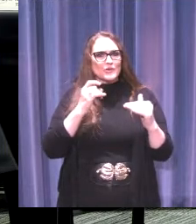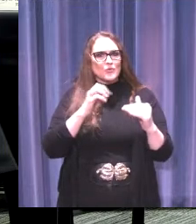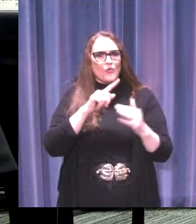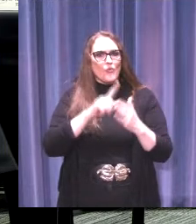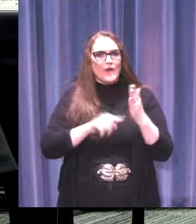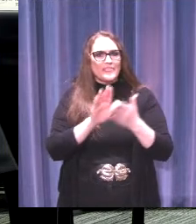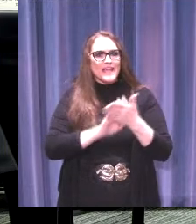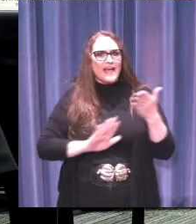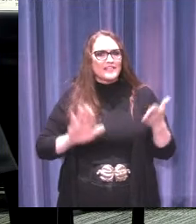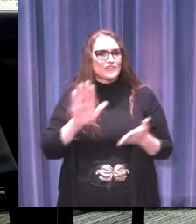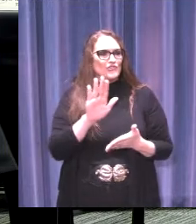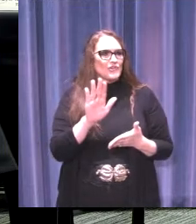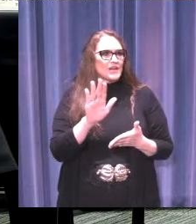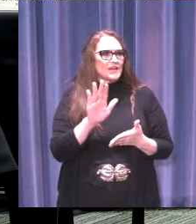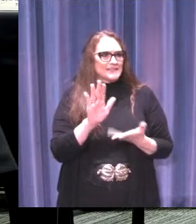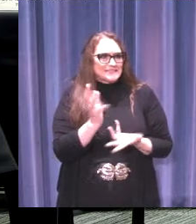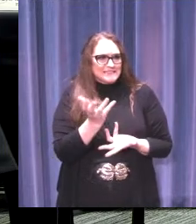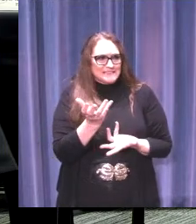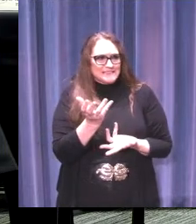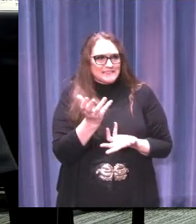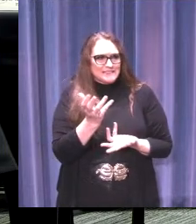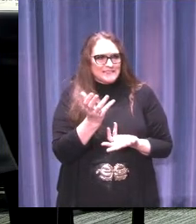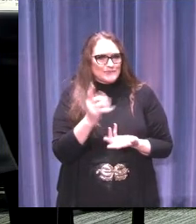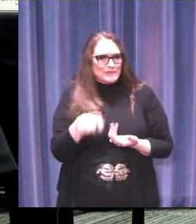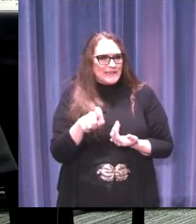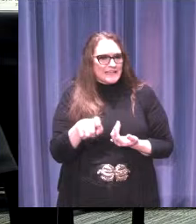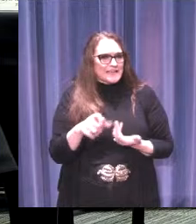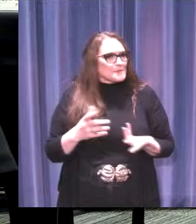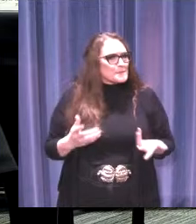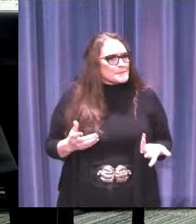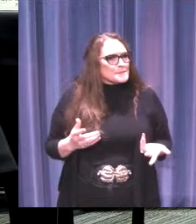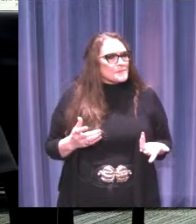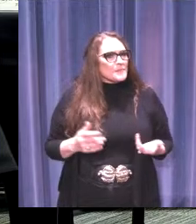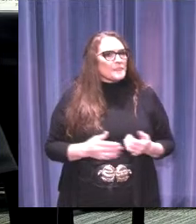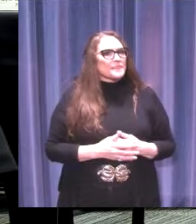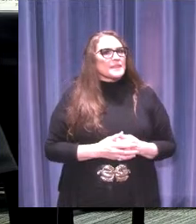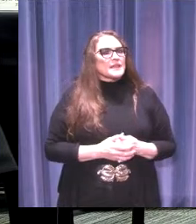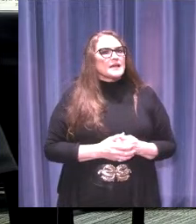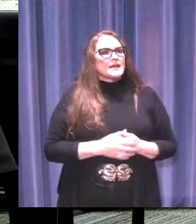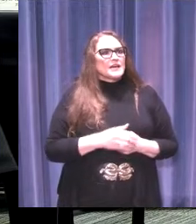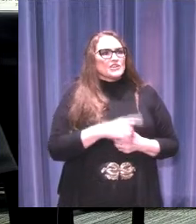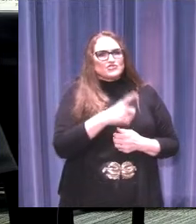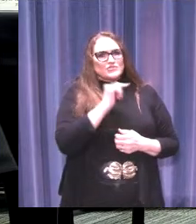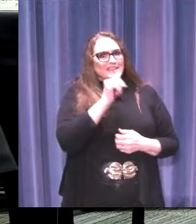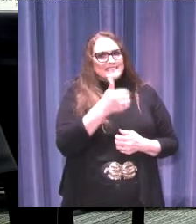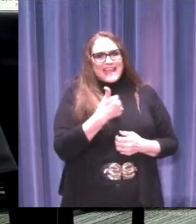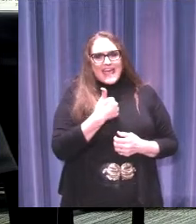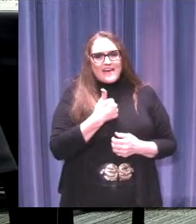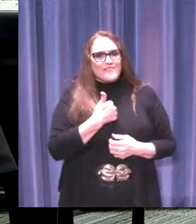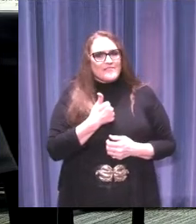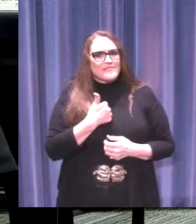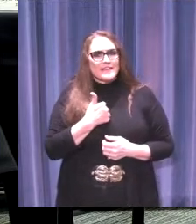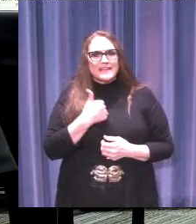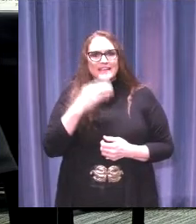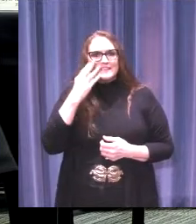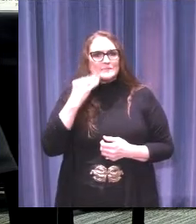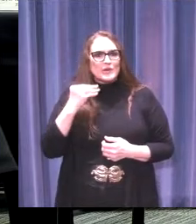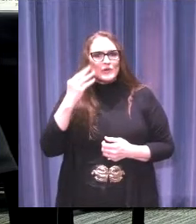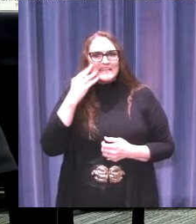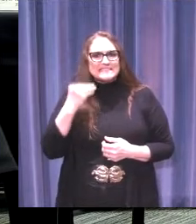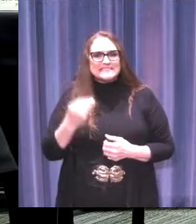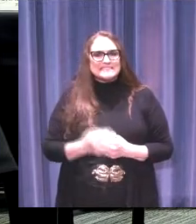the college, what was needed. She doesn't have the